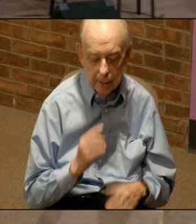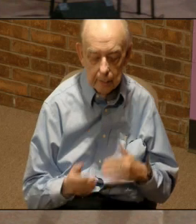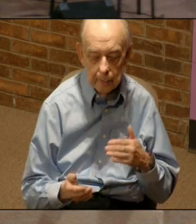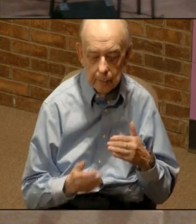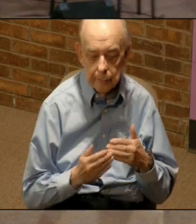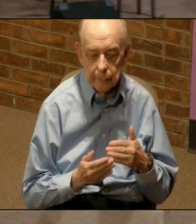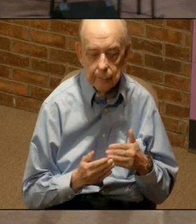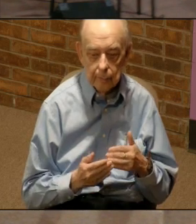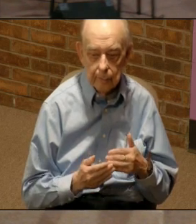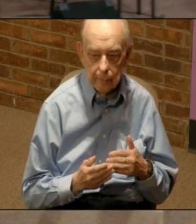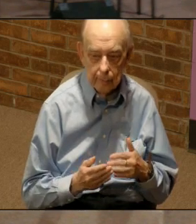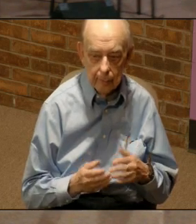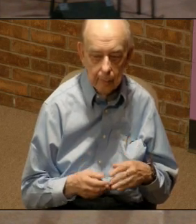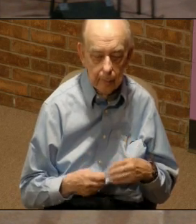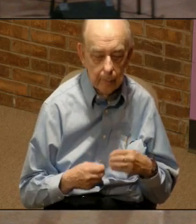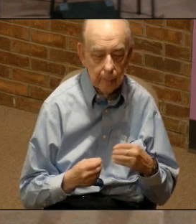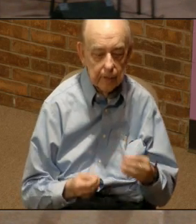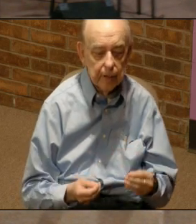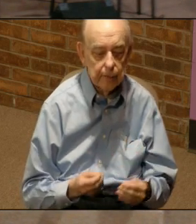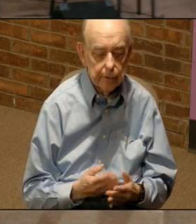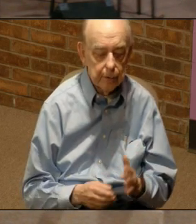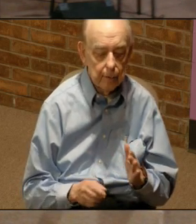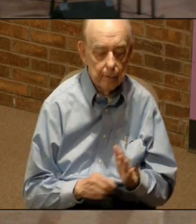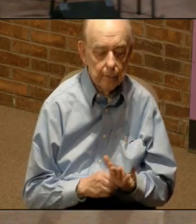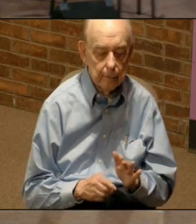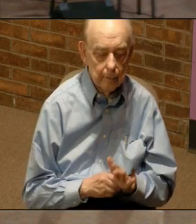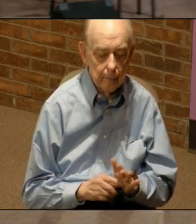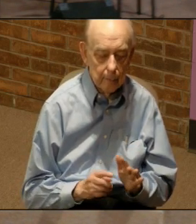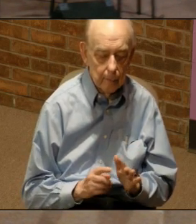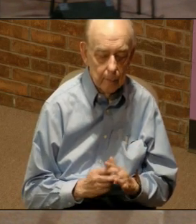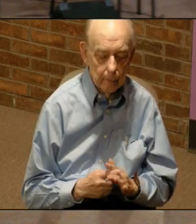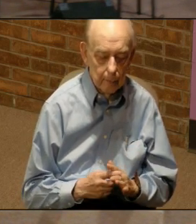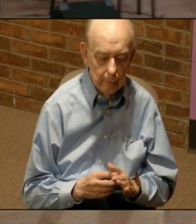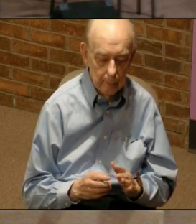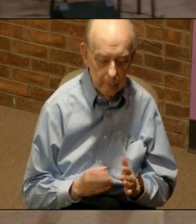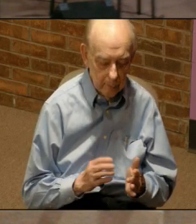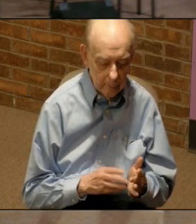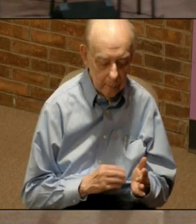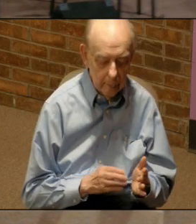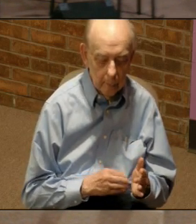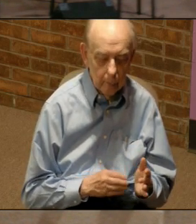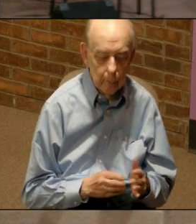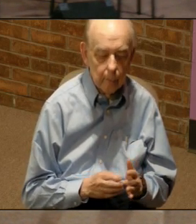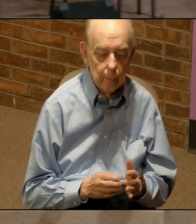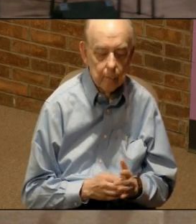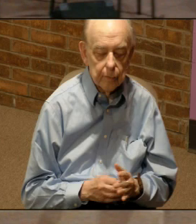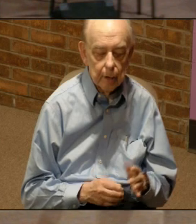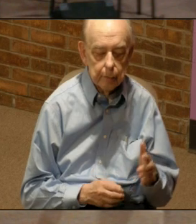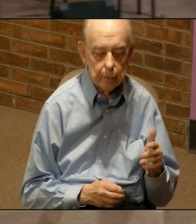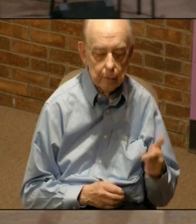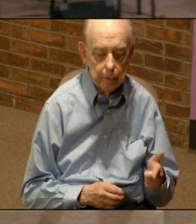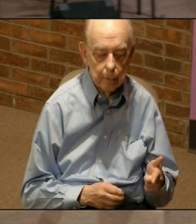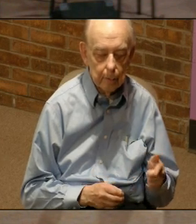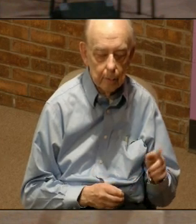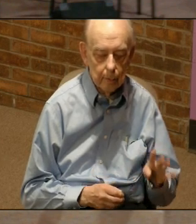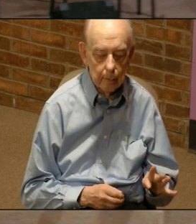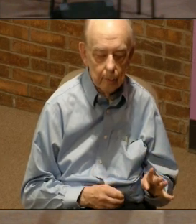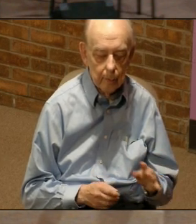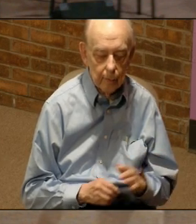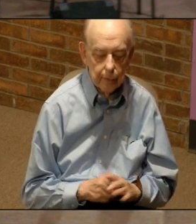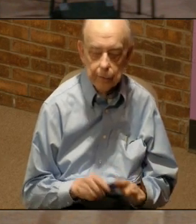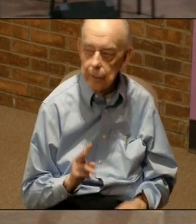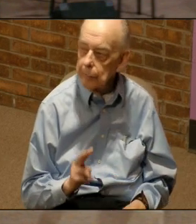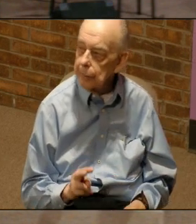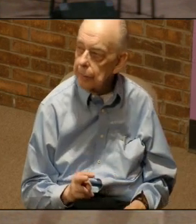near, let's give you some verses. When you begin to look in Matthew chapter 24 in verse number